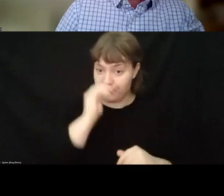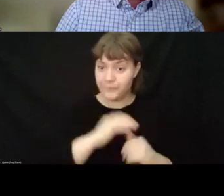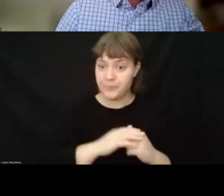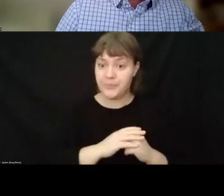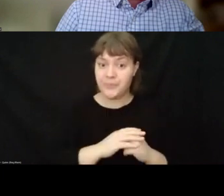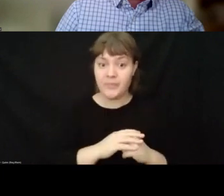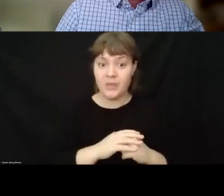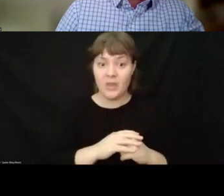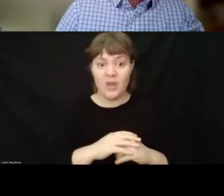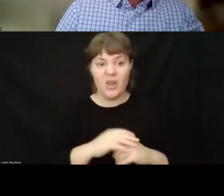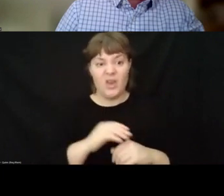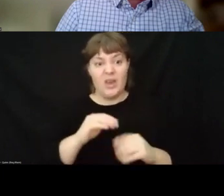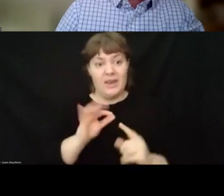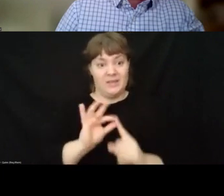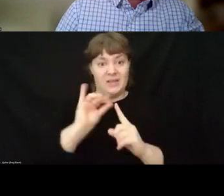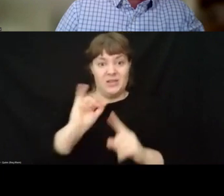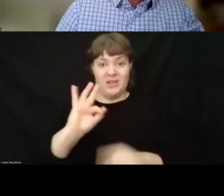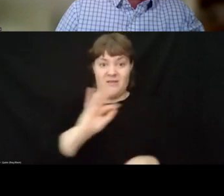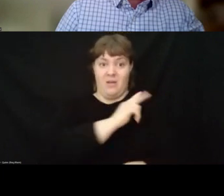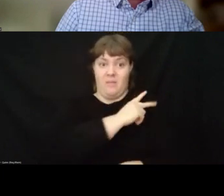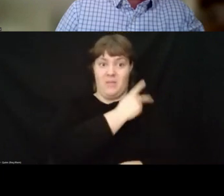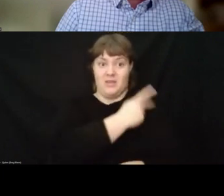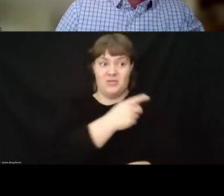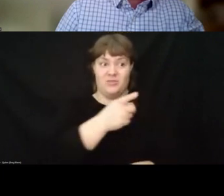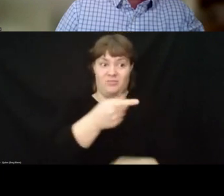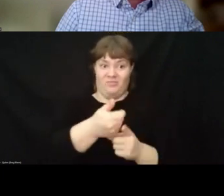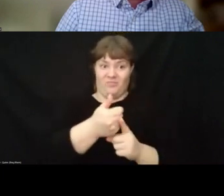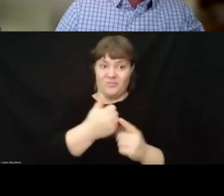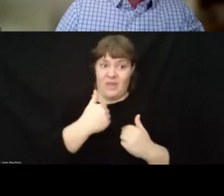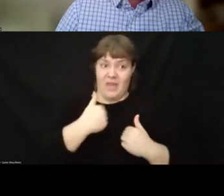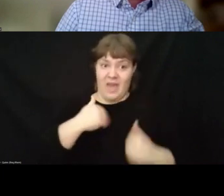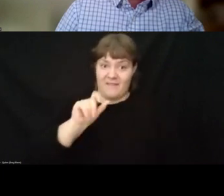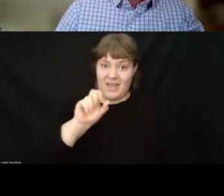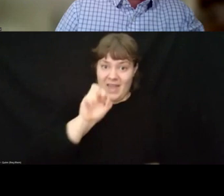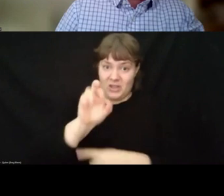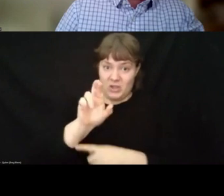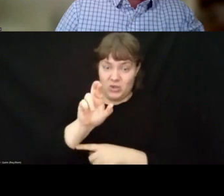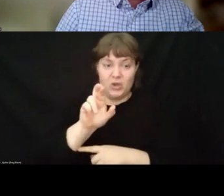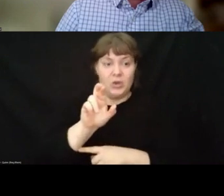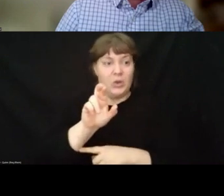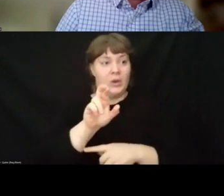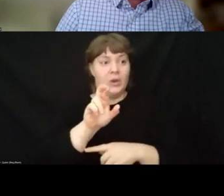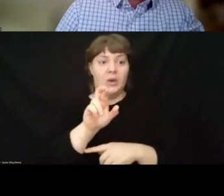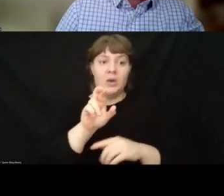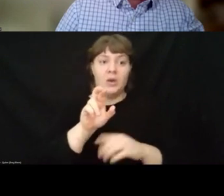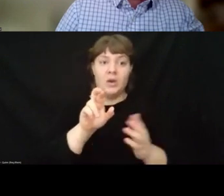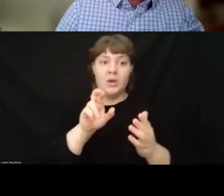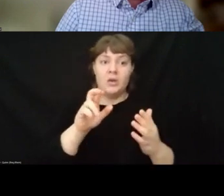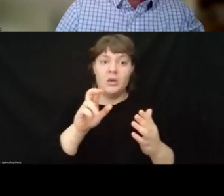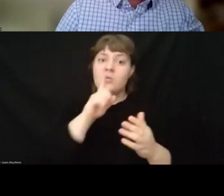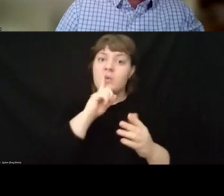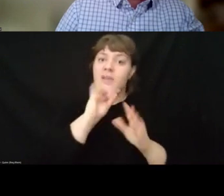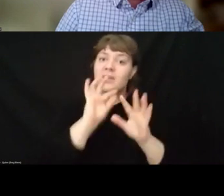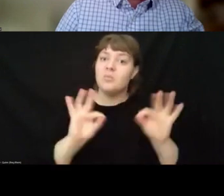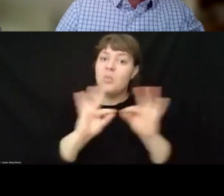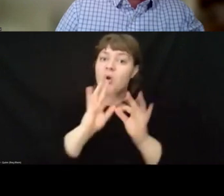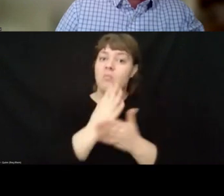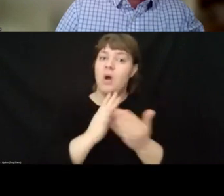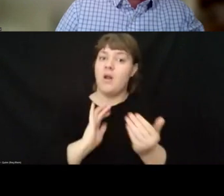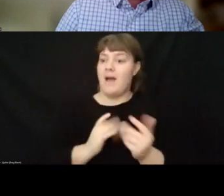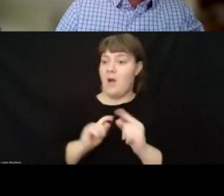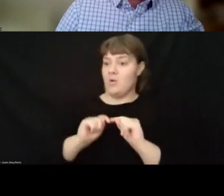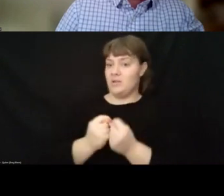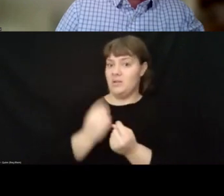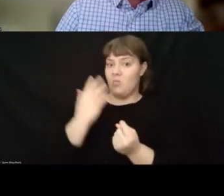patients who have cancer, it's really an important part of our team because our patients then felt